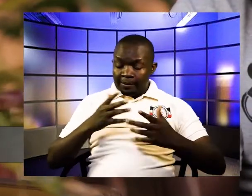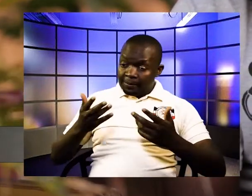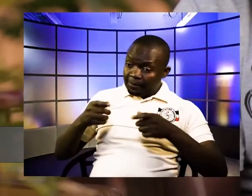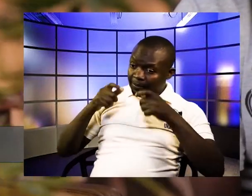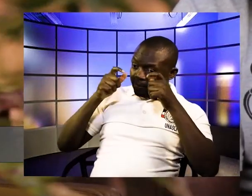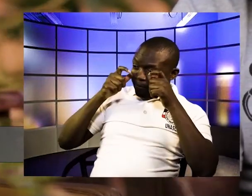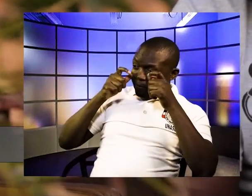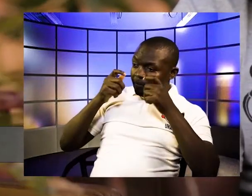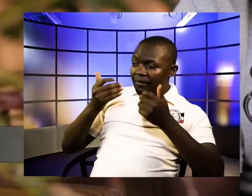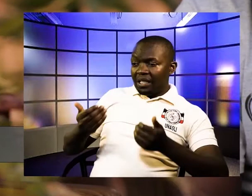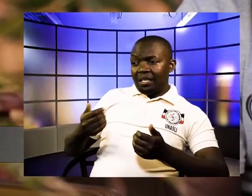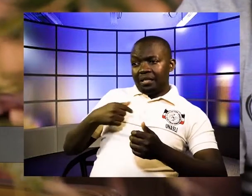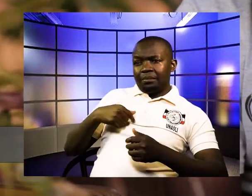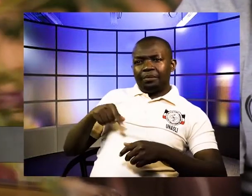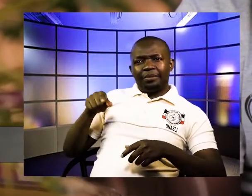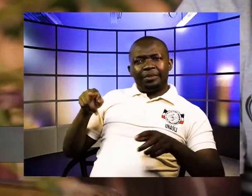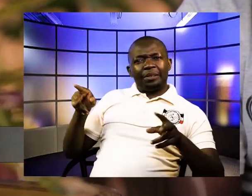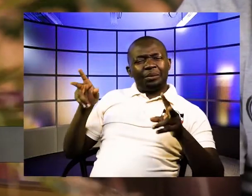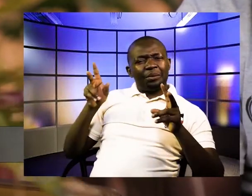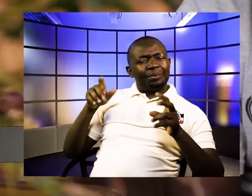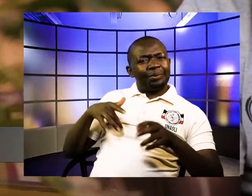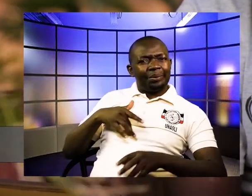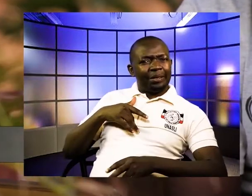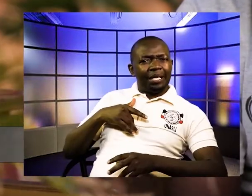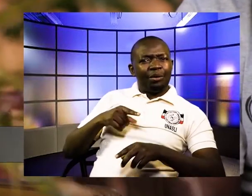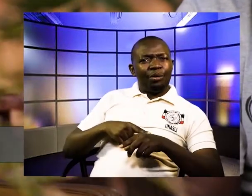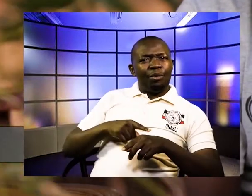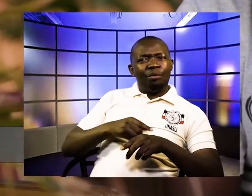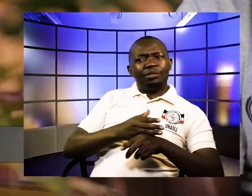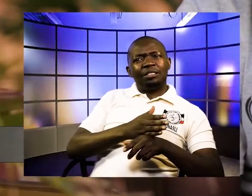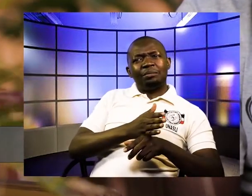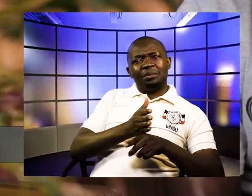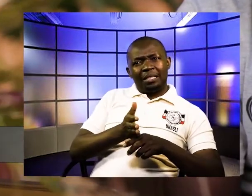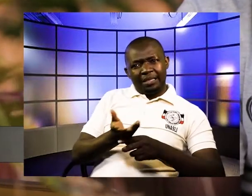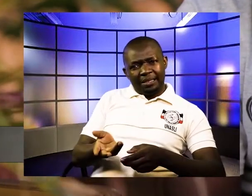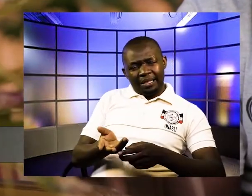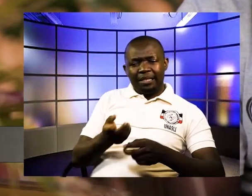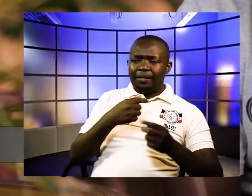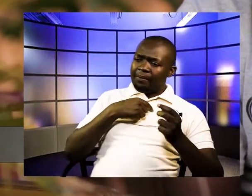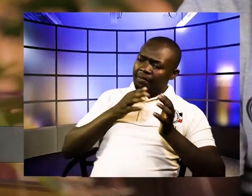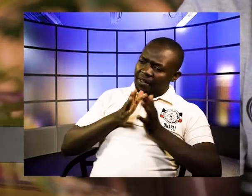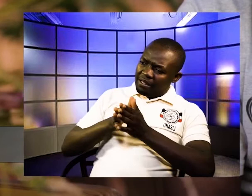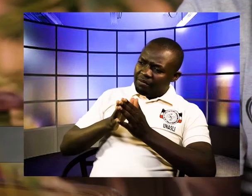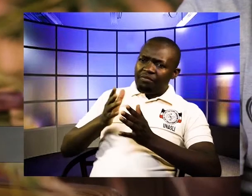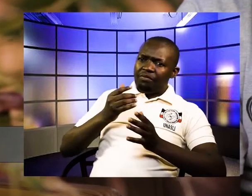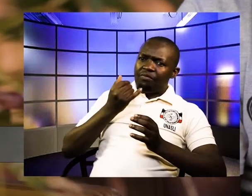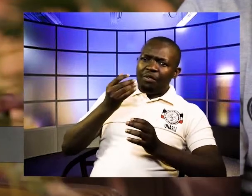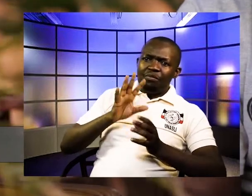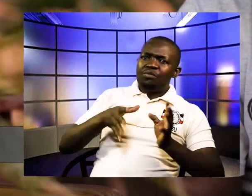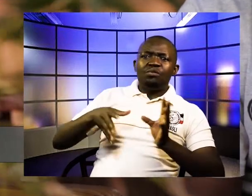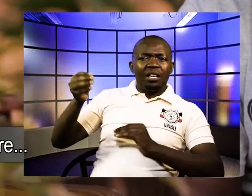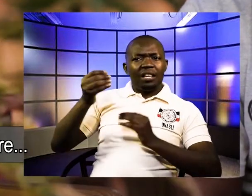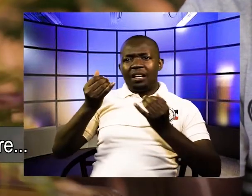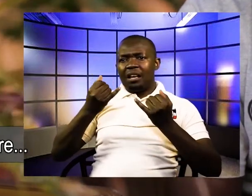Kakatyawo nagenda okuwulirwa ng'obudde bugenze, ne mugamba tugende, naŋŋamba